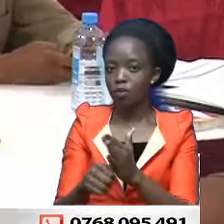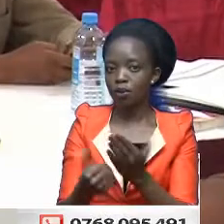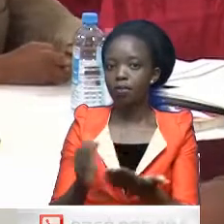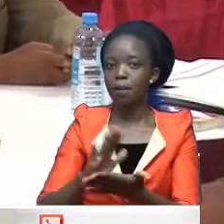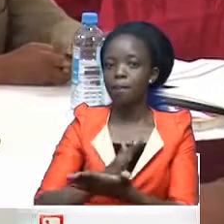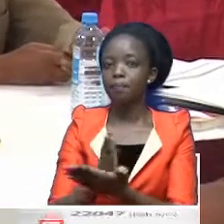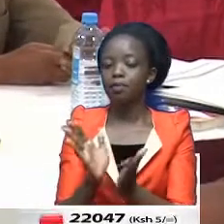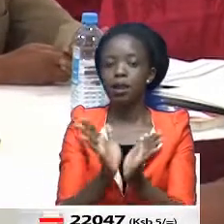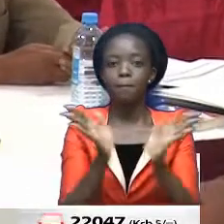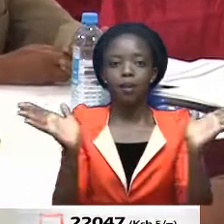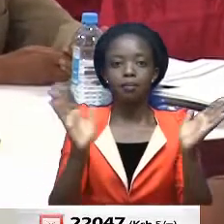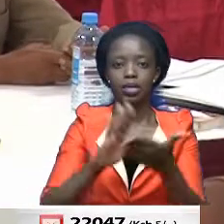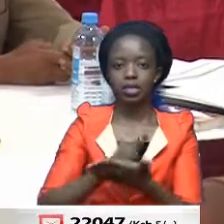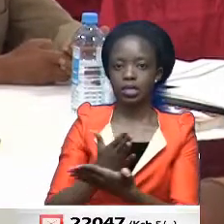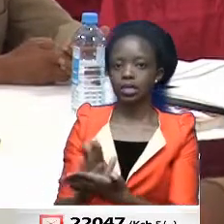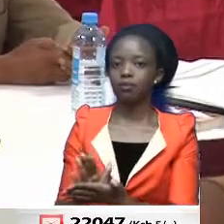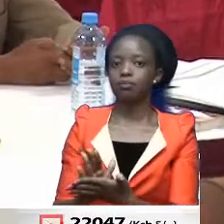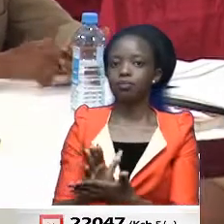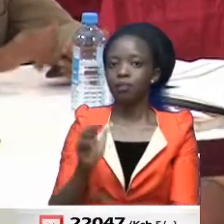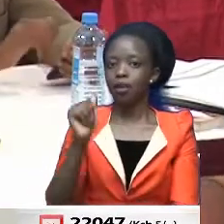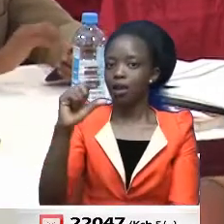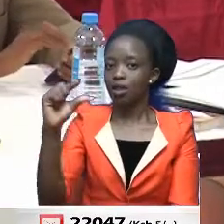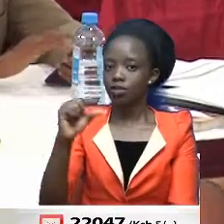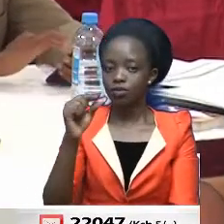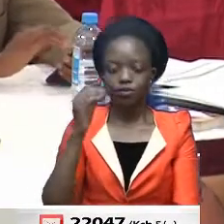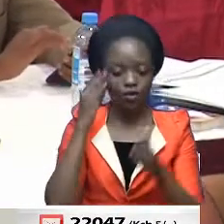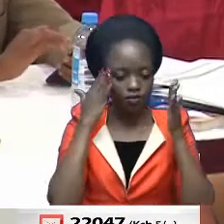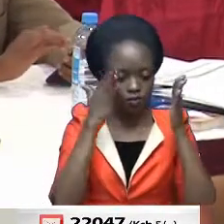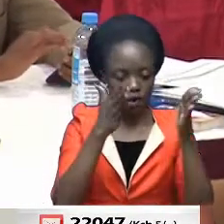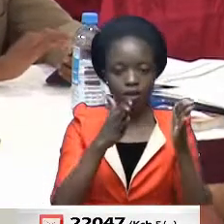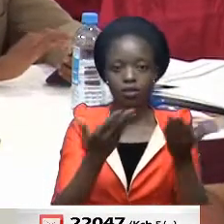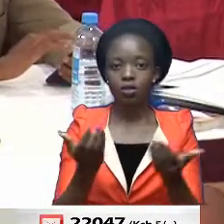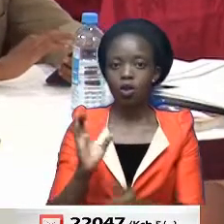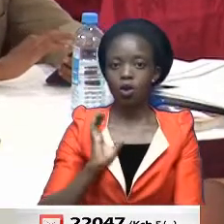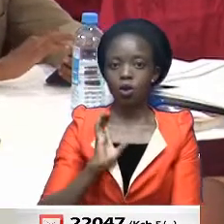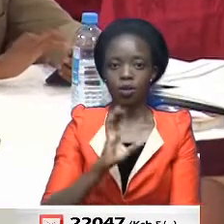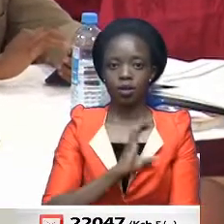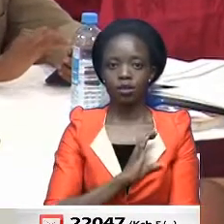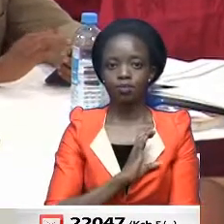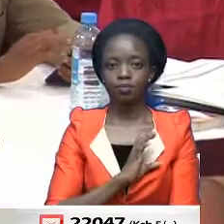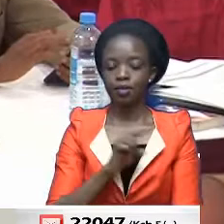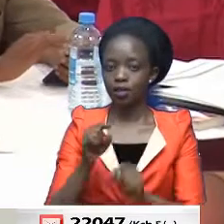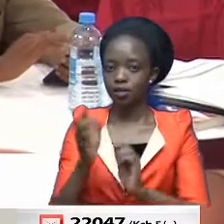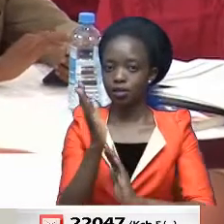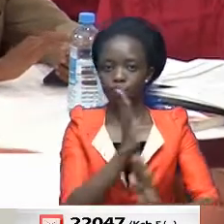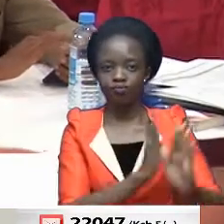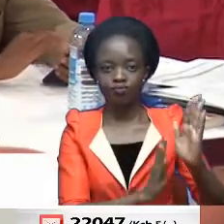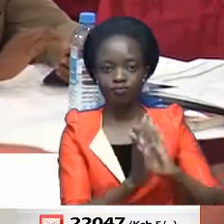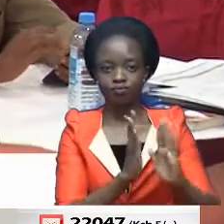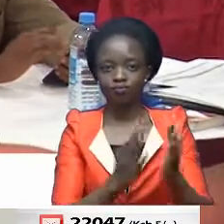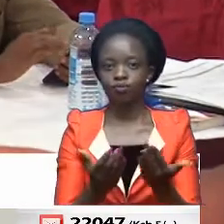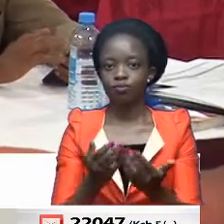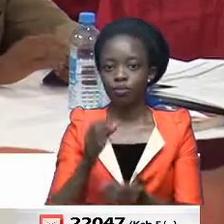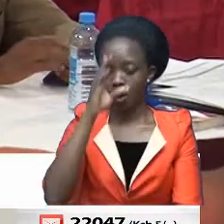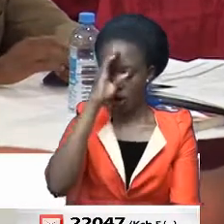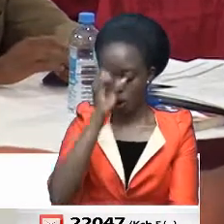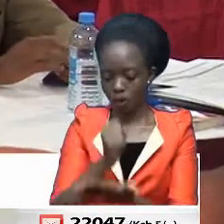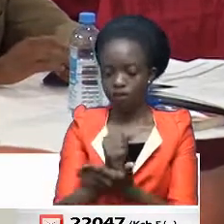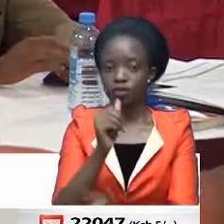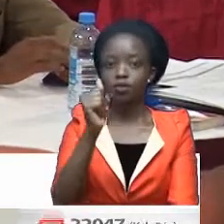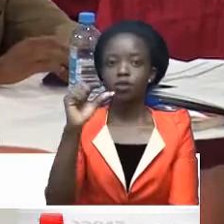sector. So following that, the AG constituted a committee, and this process is actually driven by the Office of the Attorney